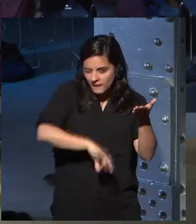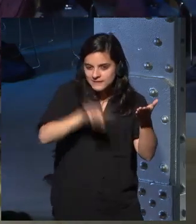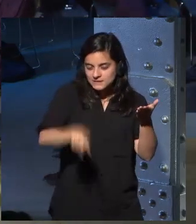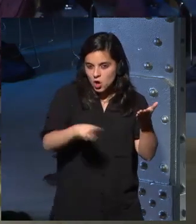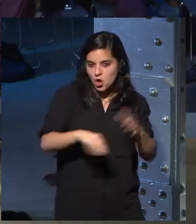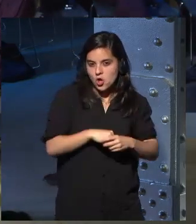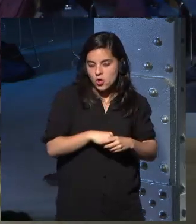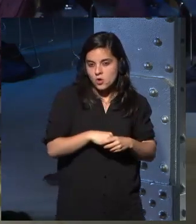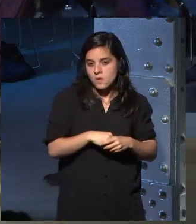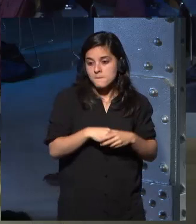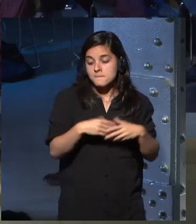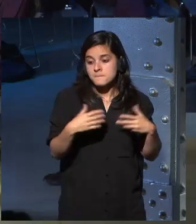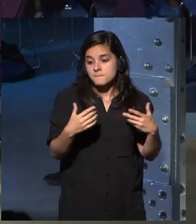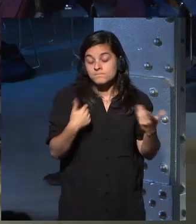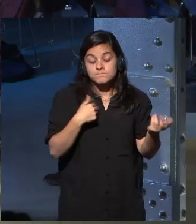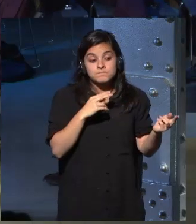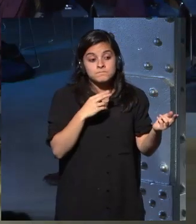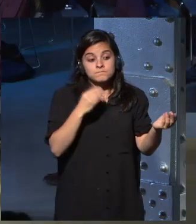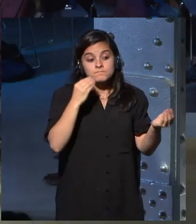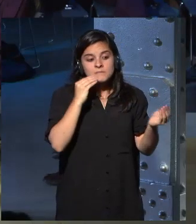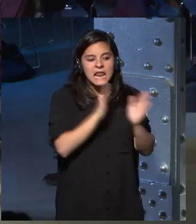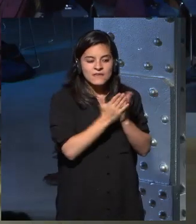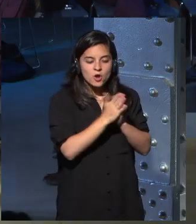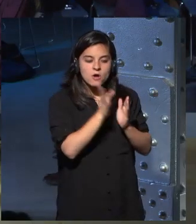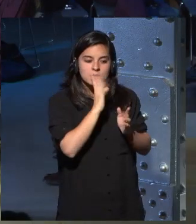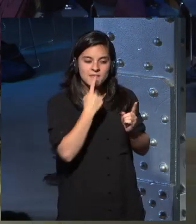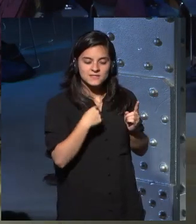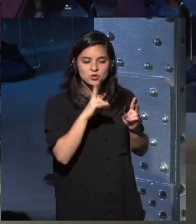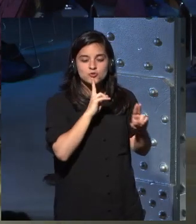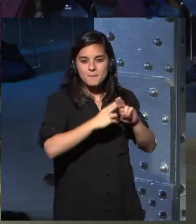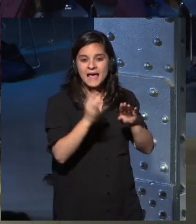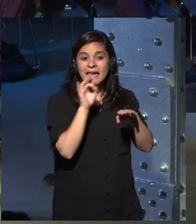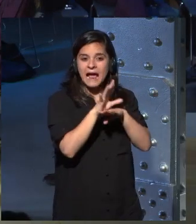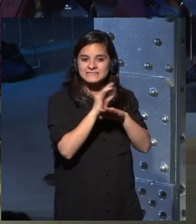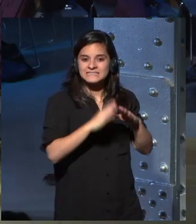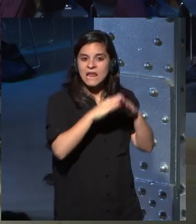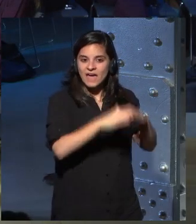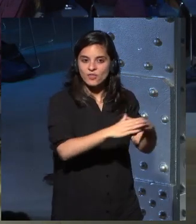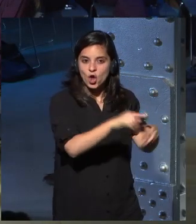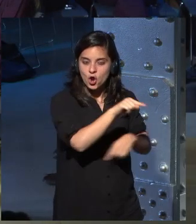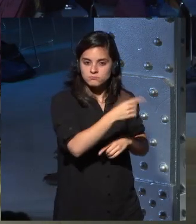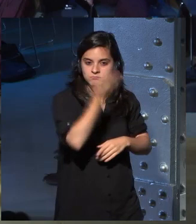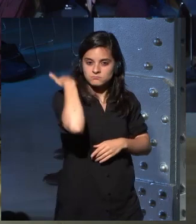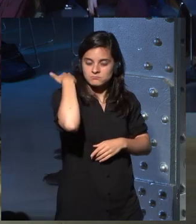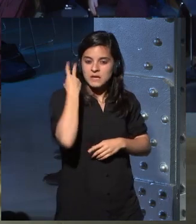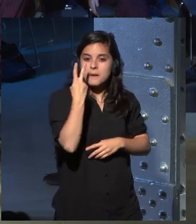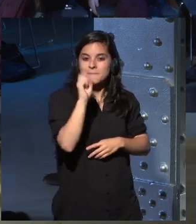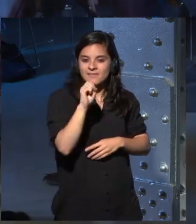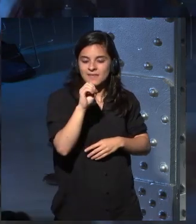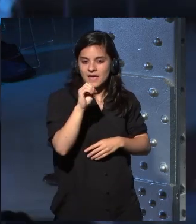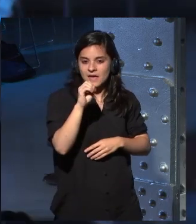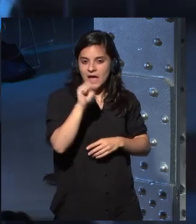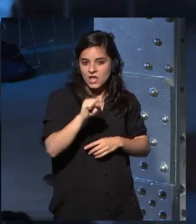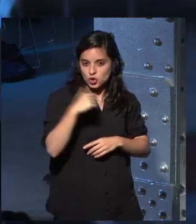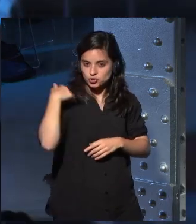The book that you refer to, Cartas de Navegación, dates from 20 years ago.